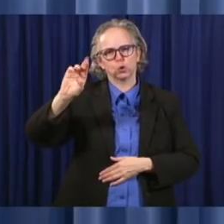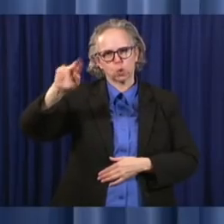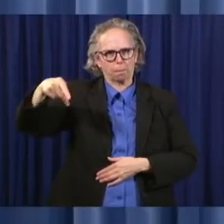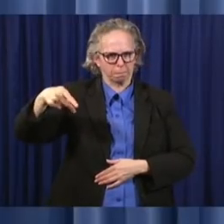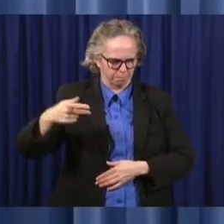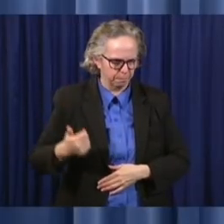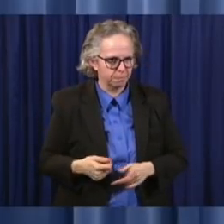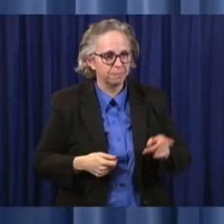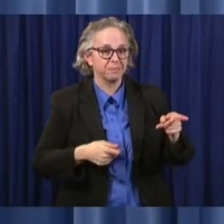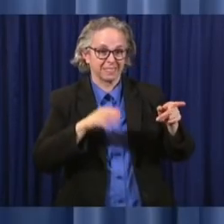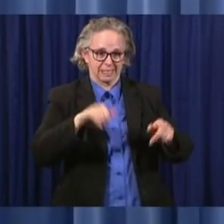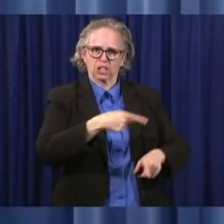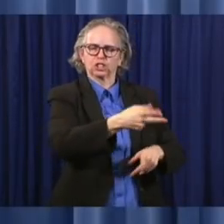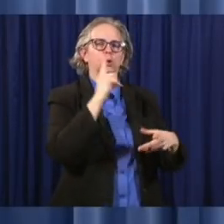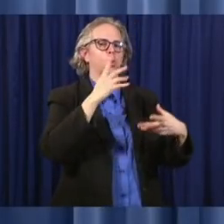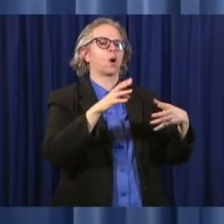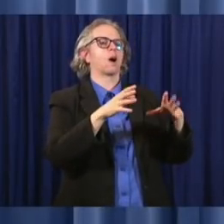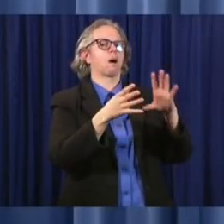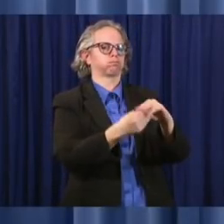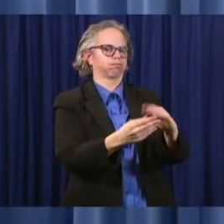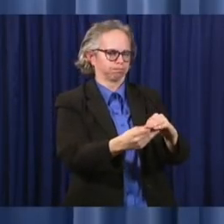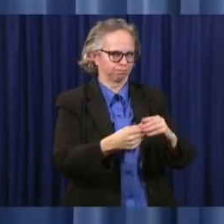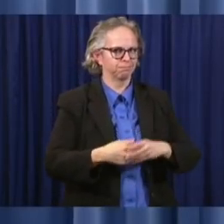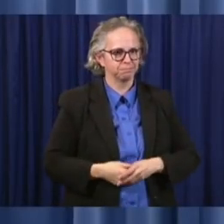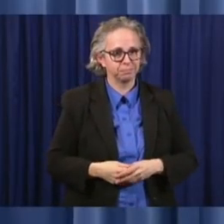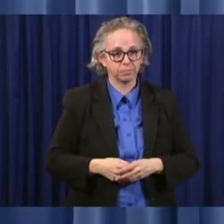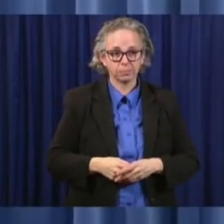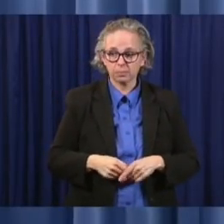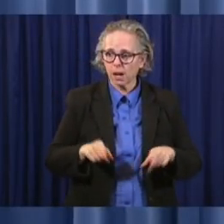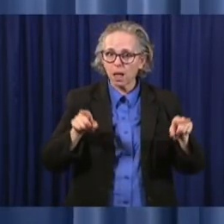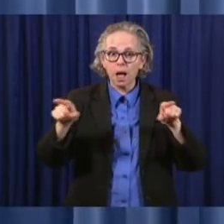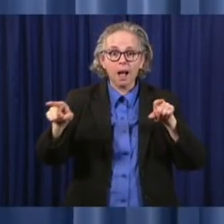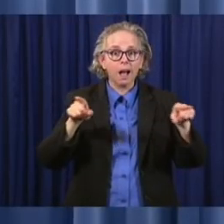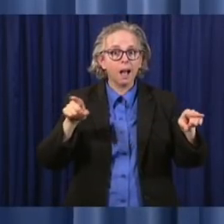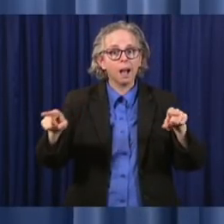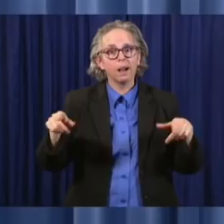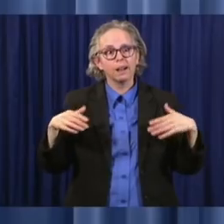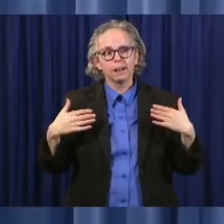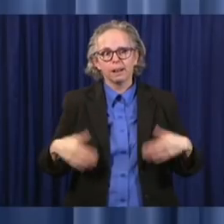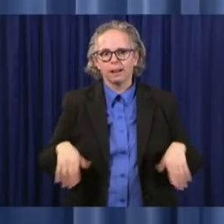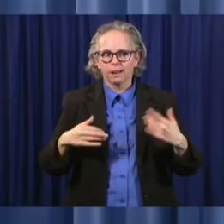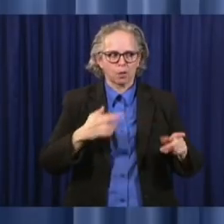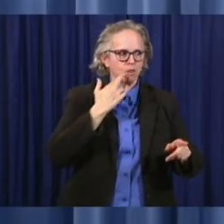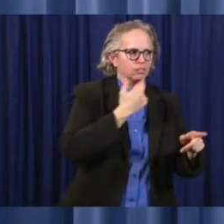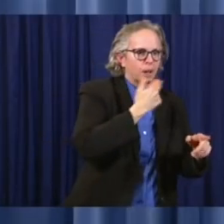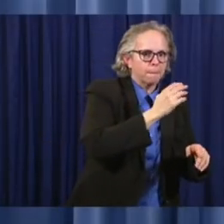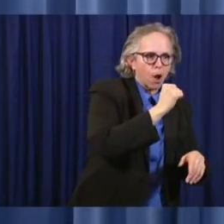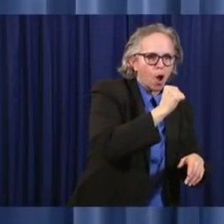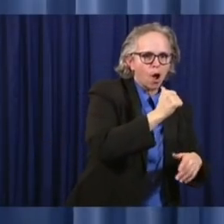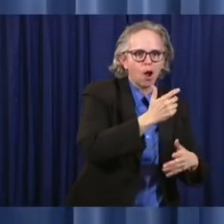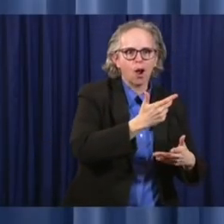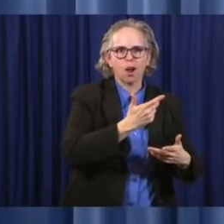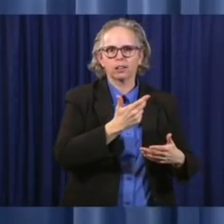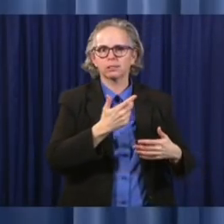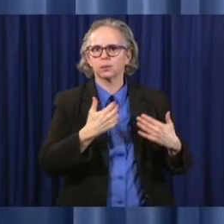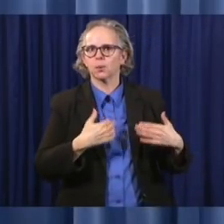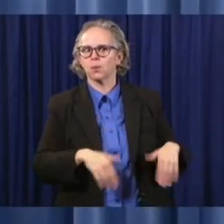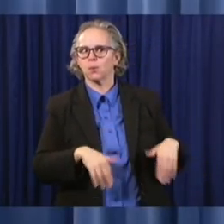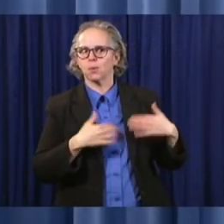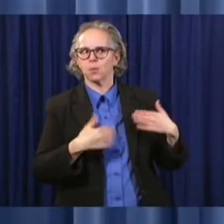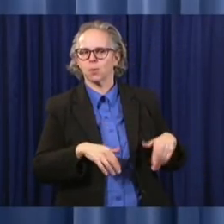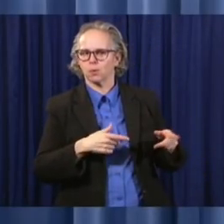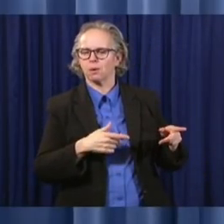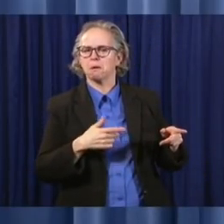Both of these areas, restaurants and bars, are already significantly regulated,